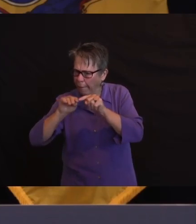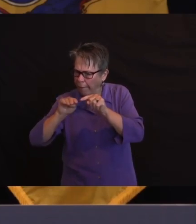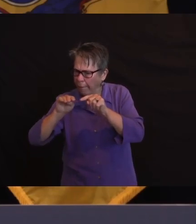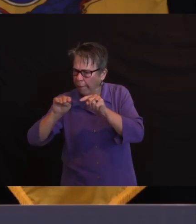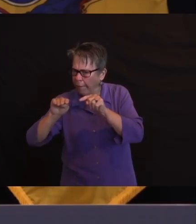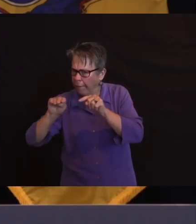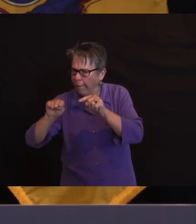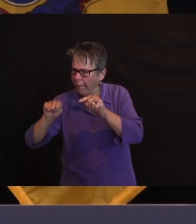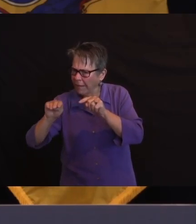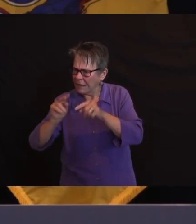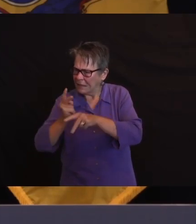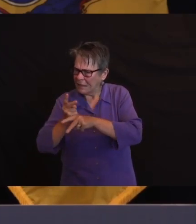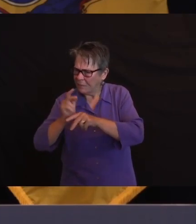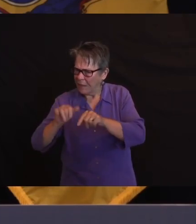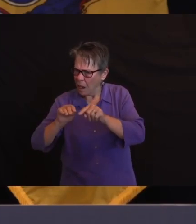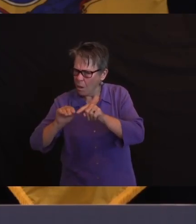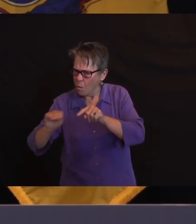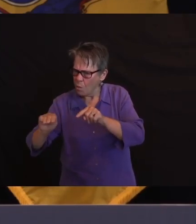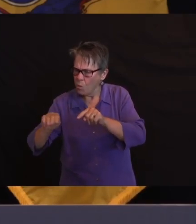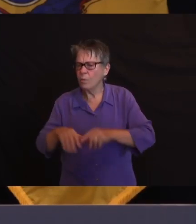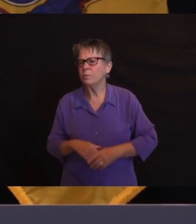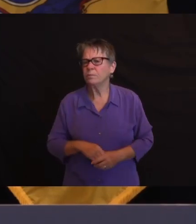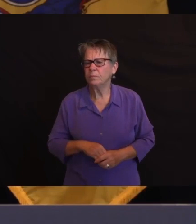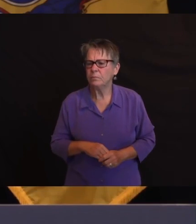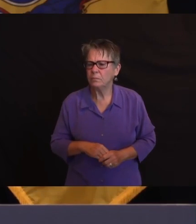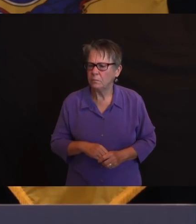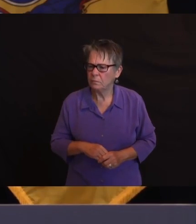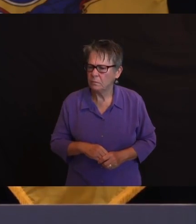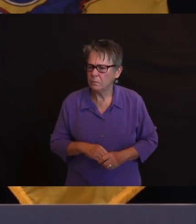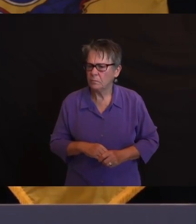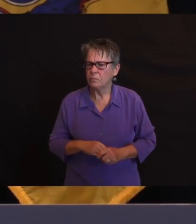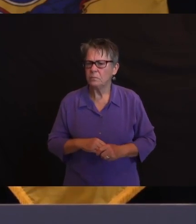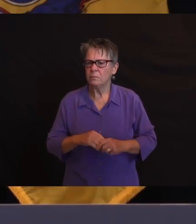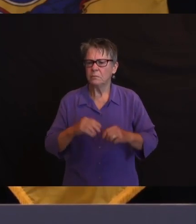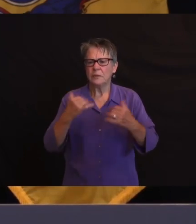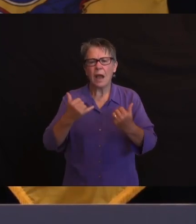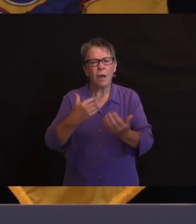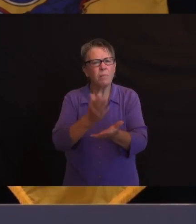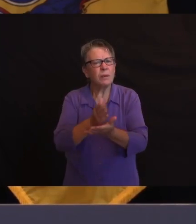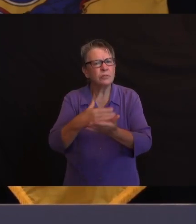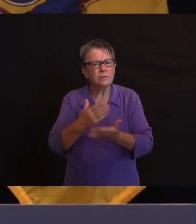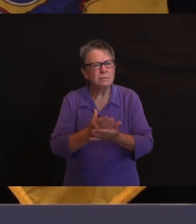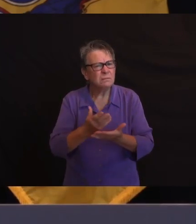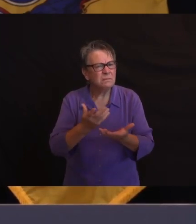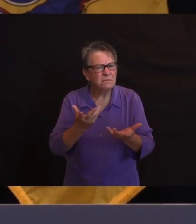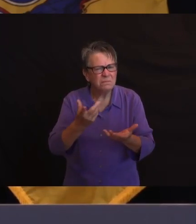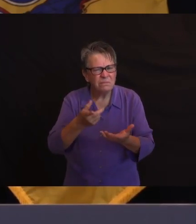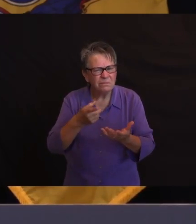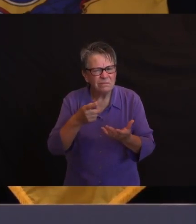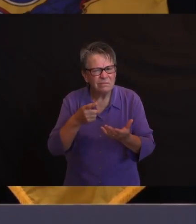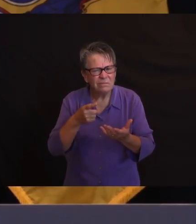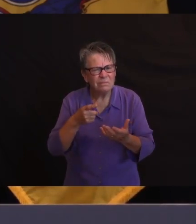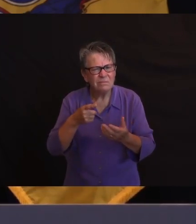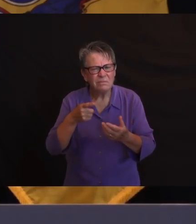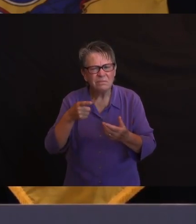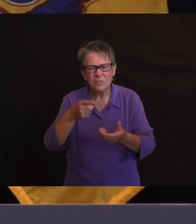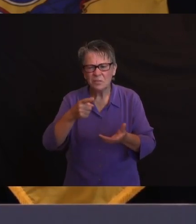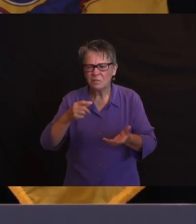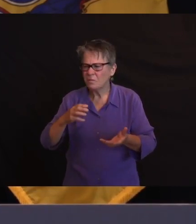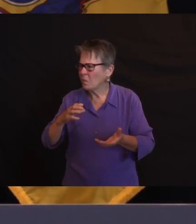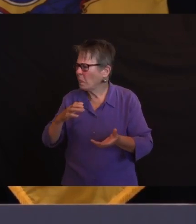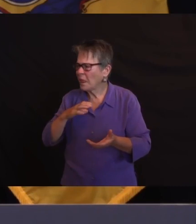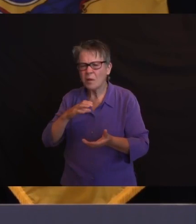Number one, I did not know about the legislature, the special committee authorizing the $4.5 billion. Again, none of us wake up reflexively, hey, gosh, let's go out and borrow a